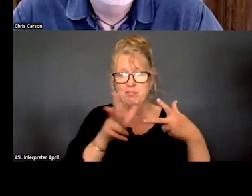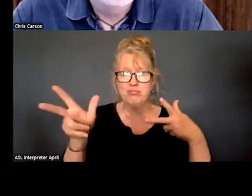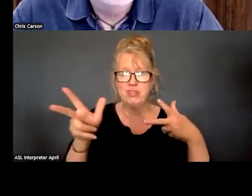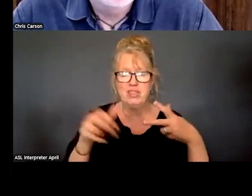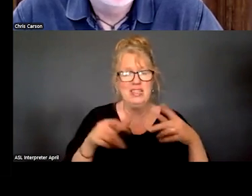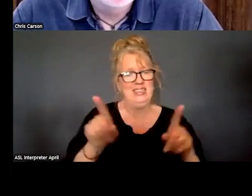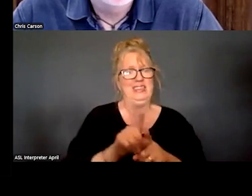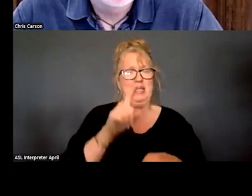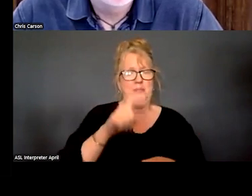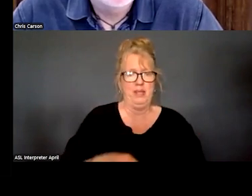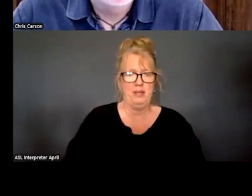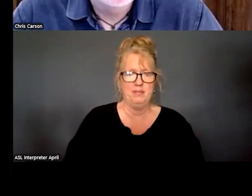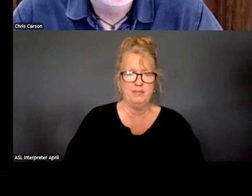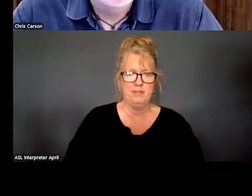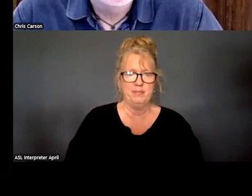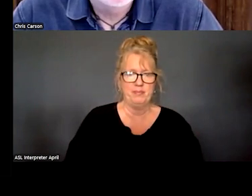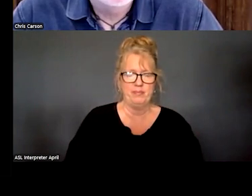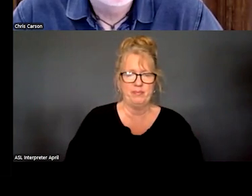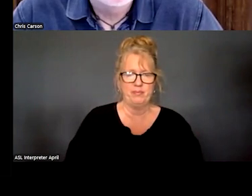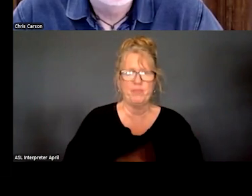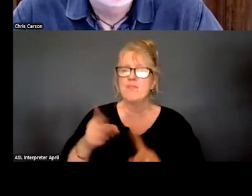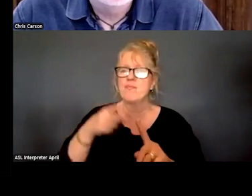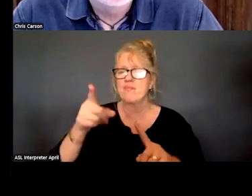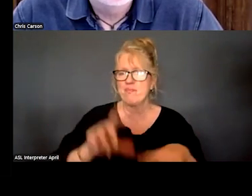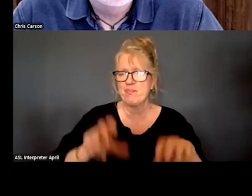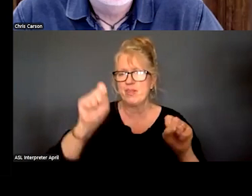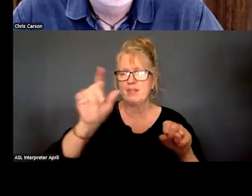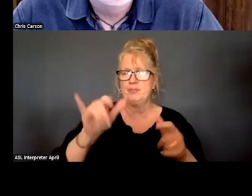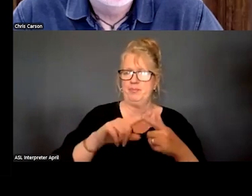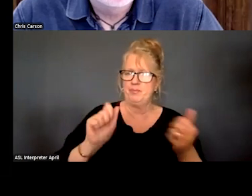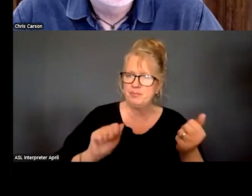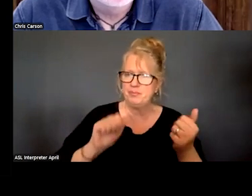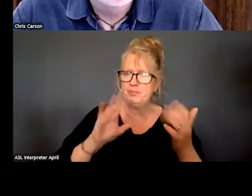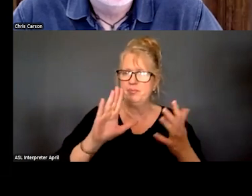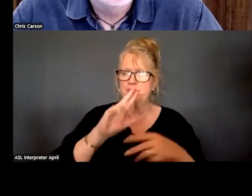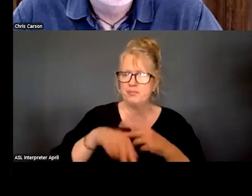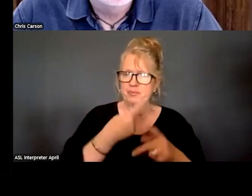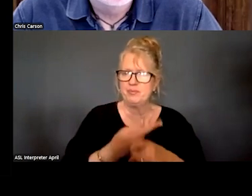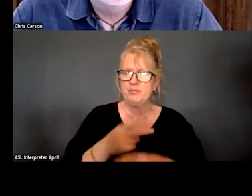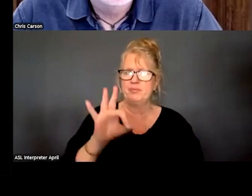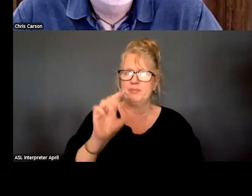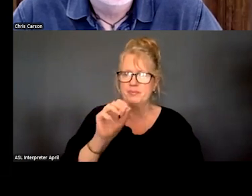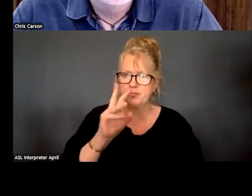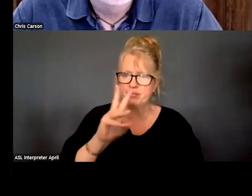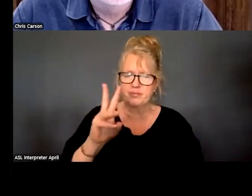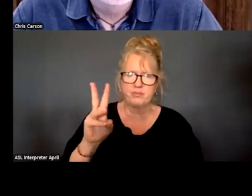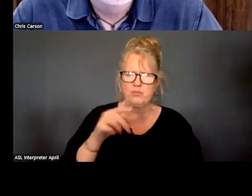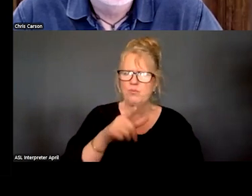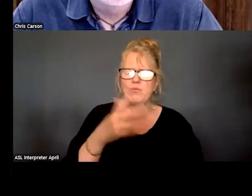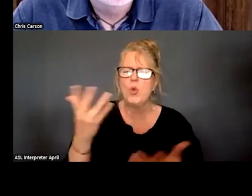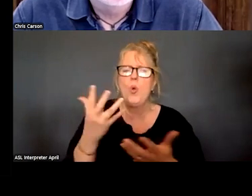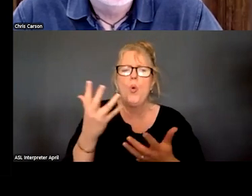time. Once you take that approach, though, Chris, and you have that kind of flow and that kind of volume, what does